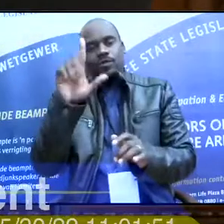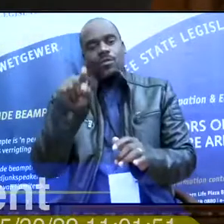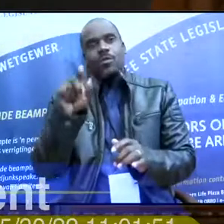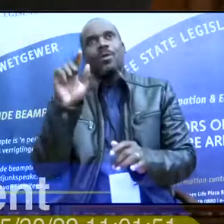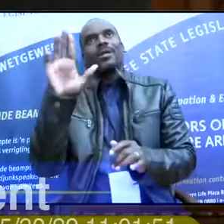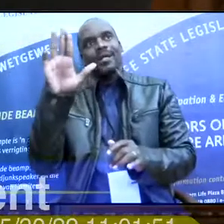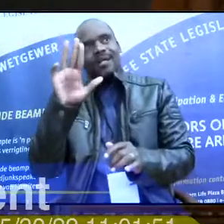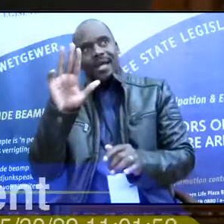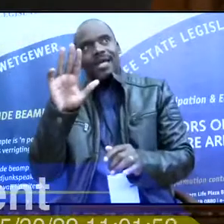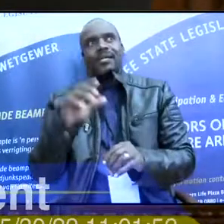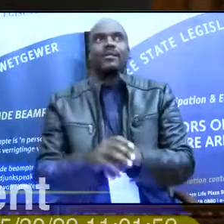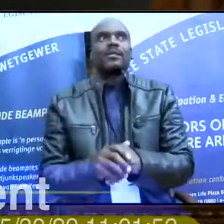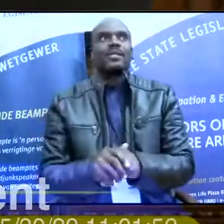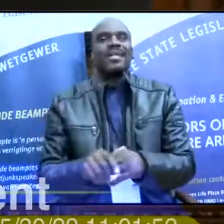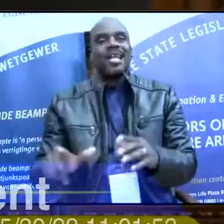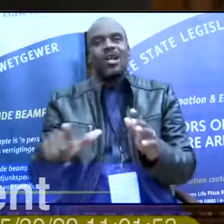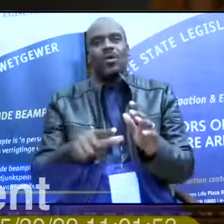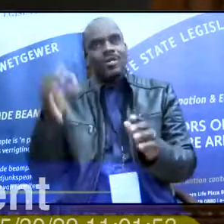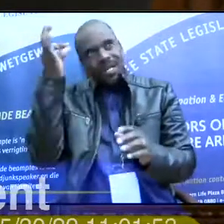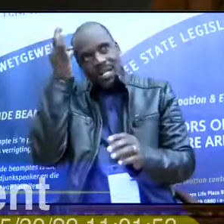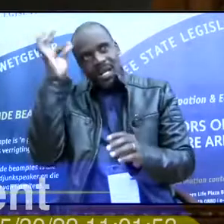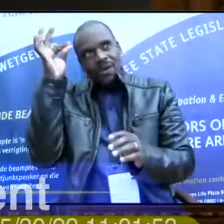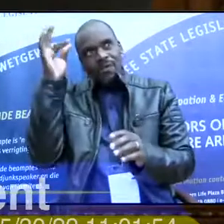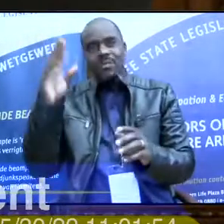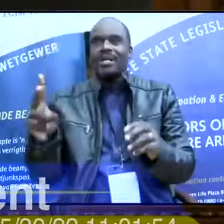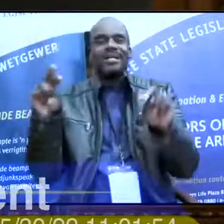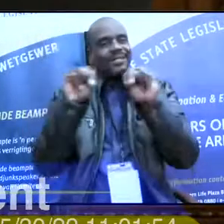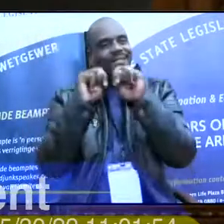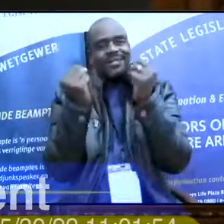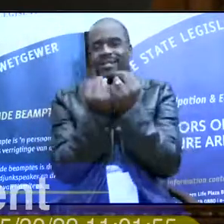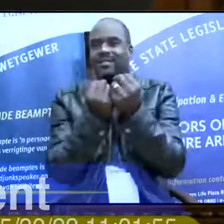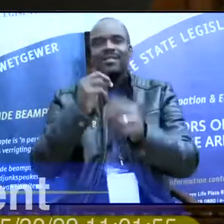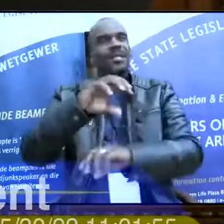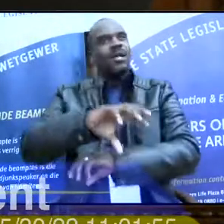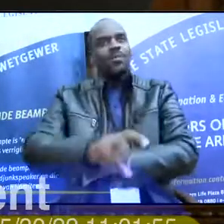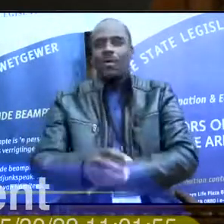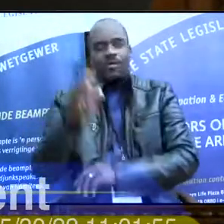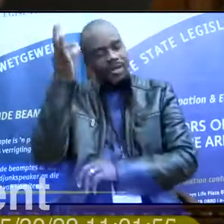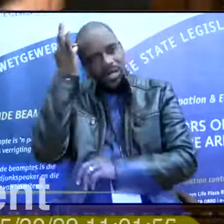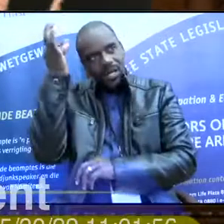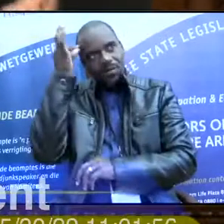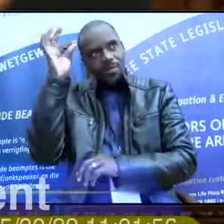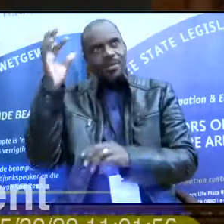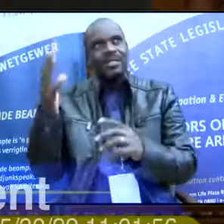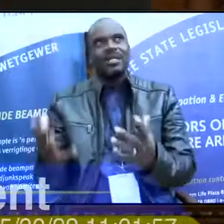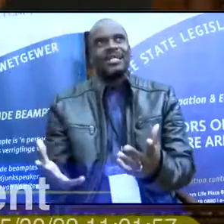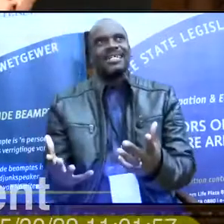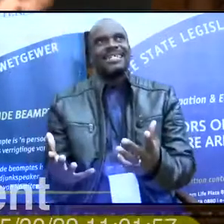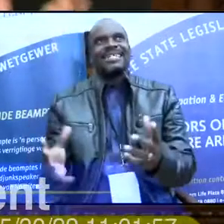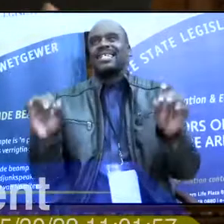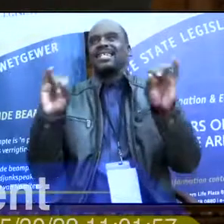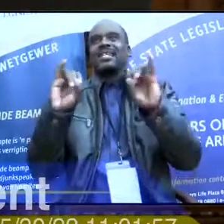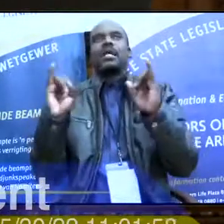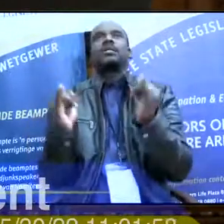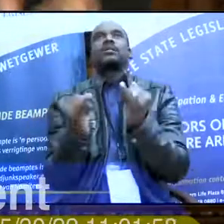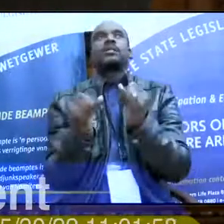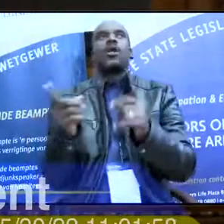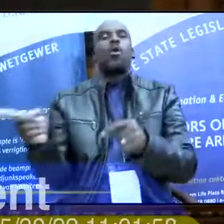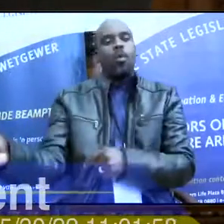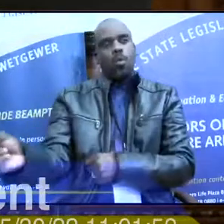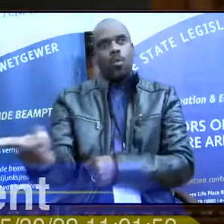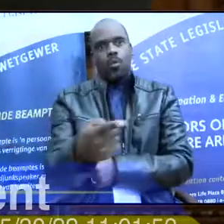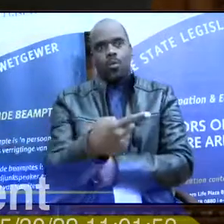local government provincial governments national governments we're talking about industry business and all